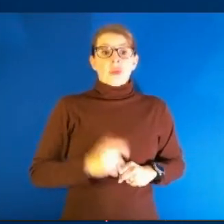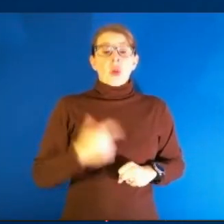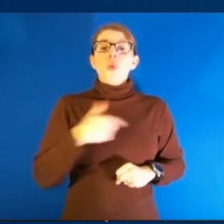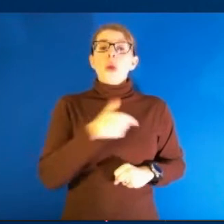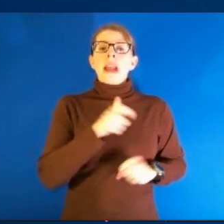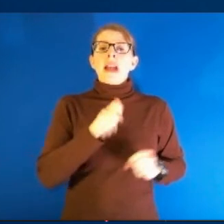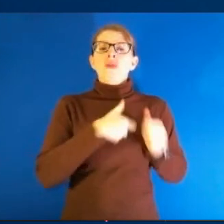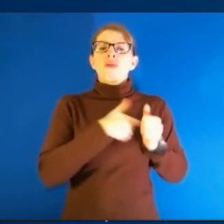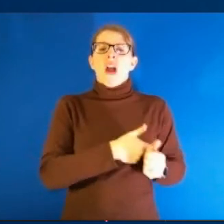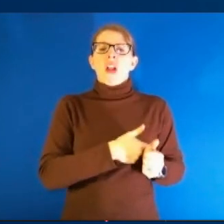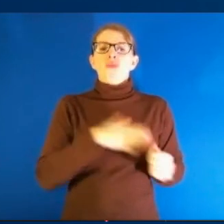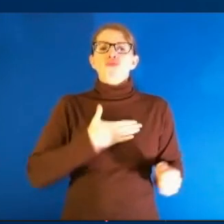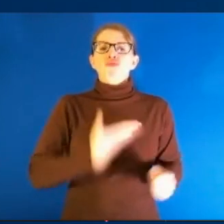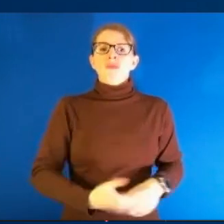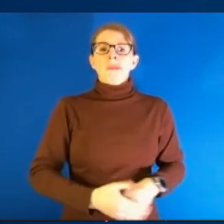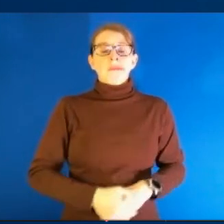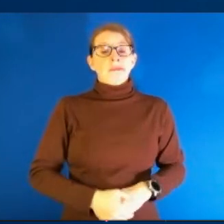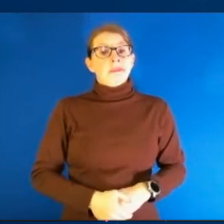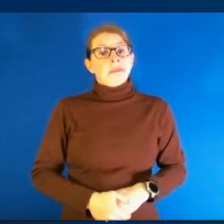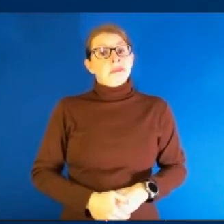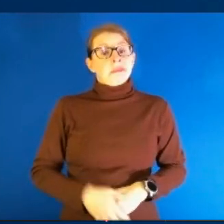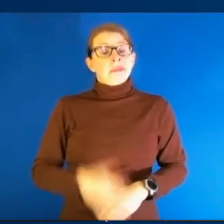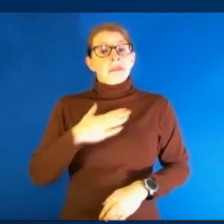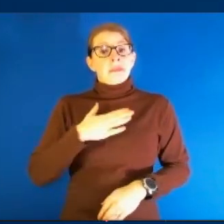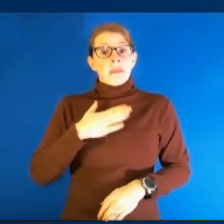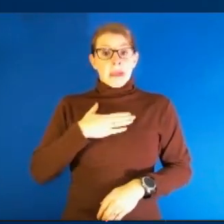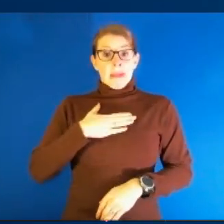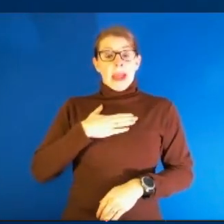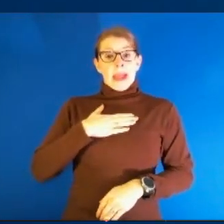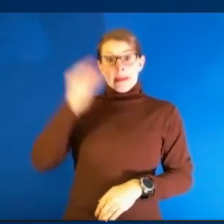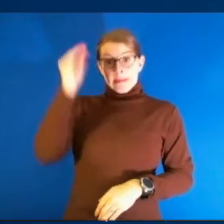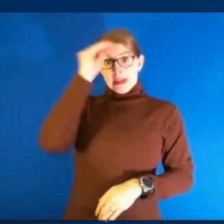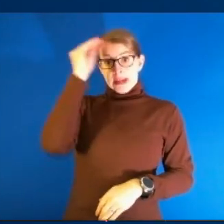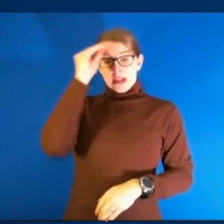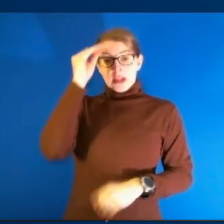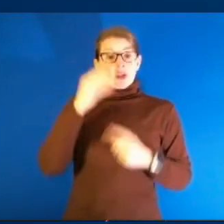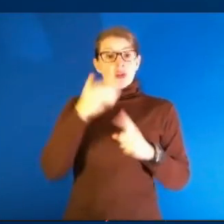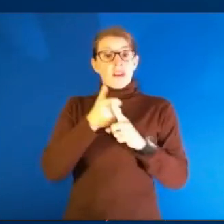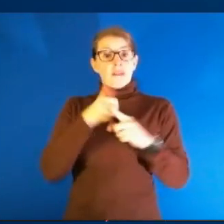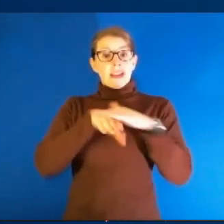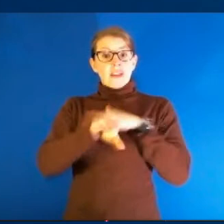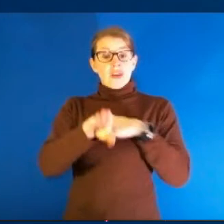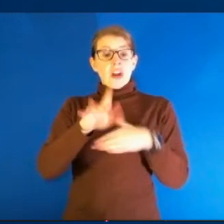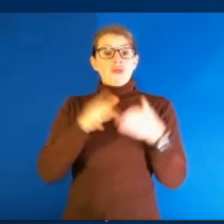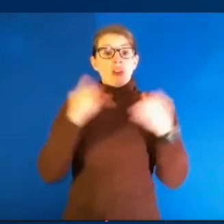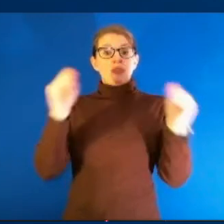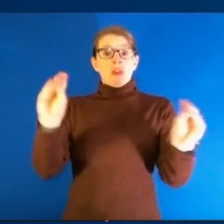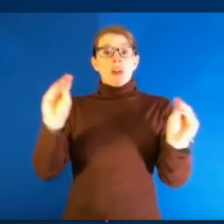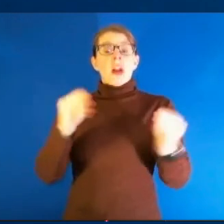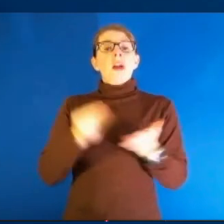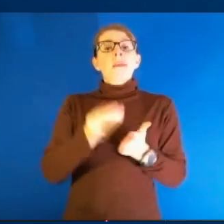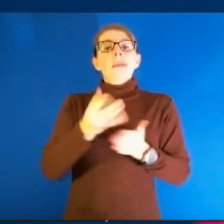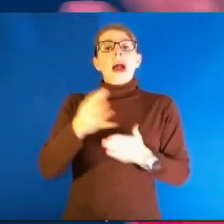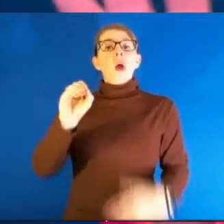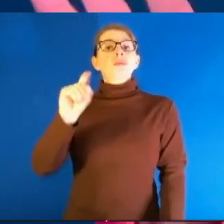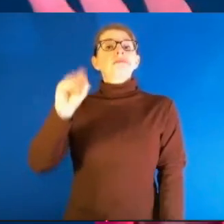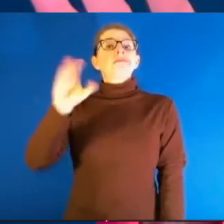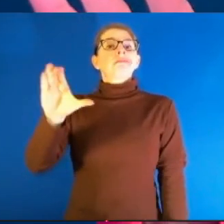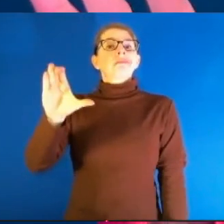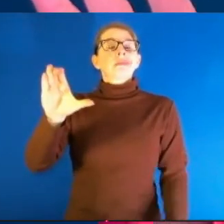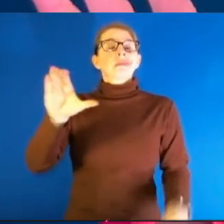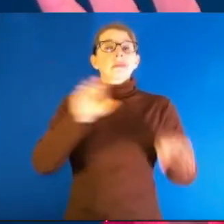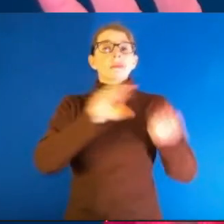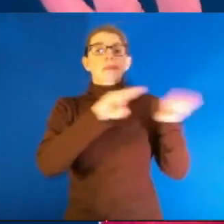with that. In my mind, that's what you do when you walk into a drugstore and you buy an over-the-counter drug. Because the FDA